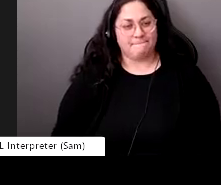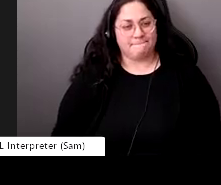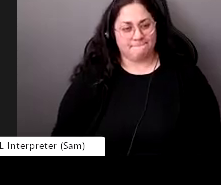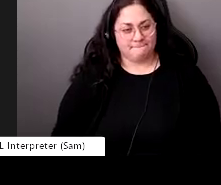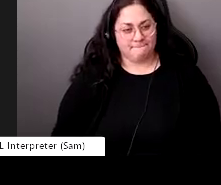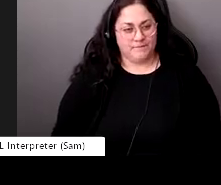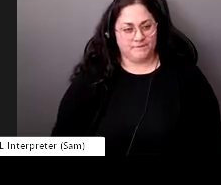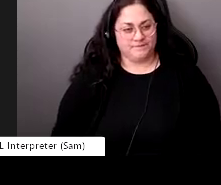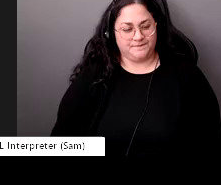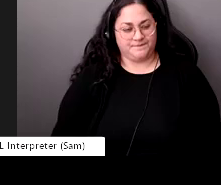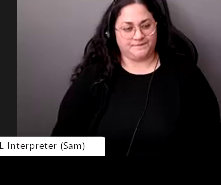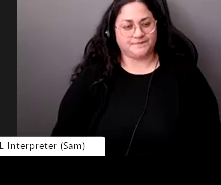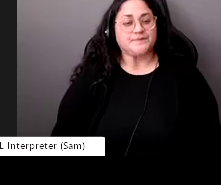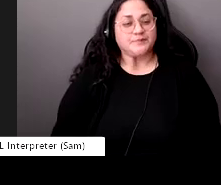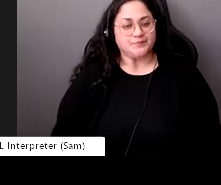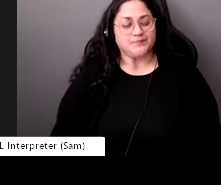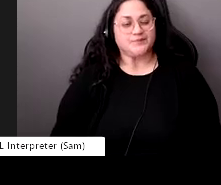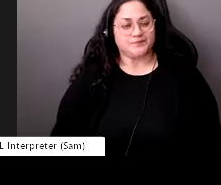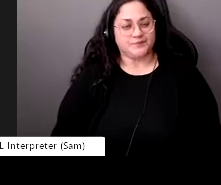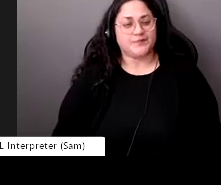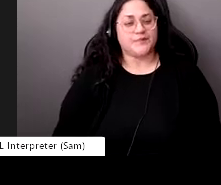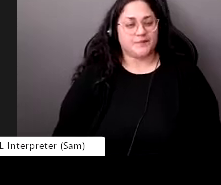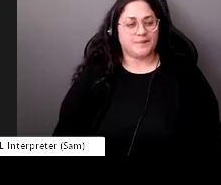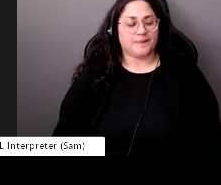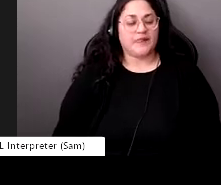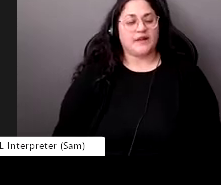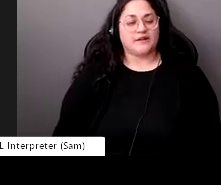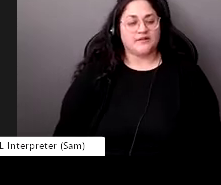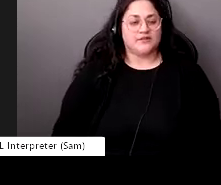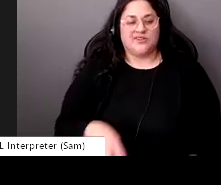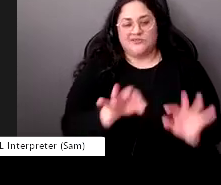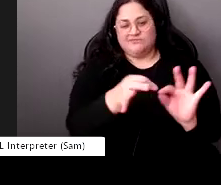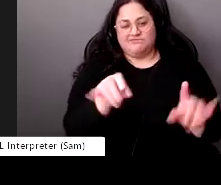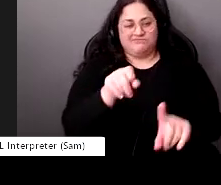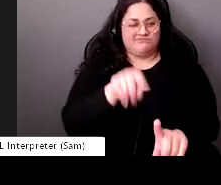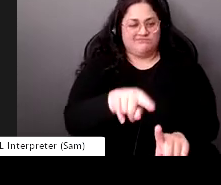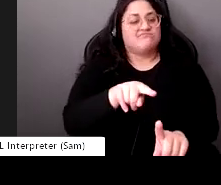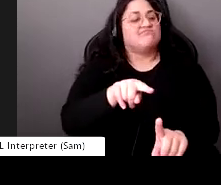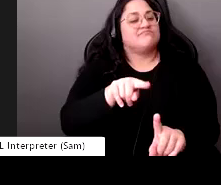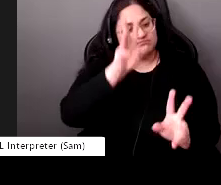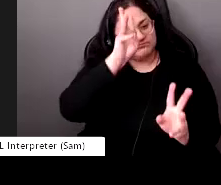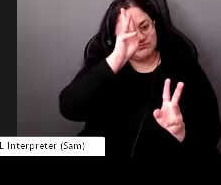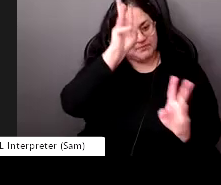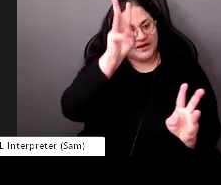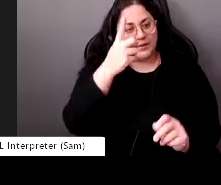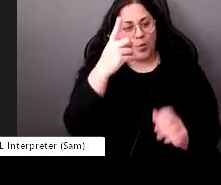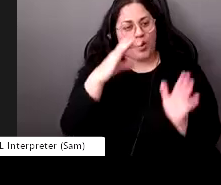holiday greeting for, let's say I'm the boss of a company and I want to send it to all my